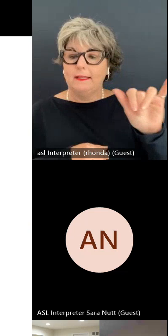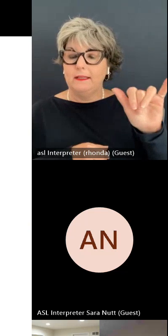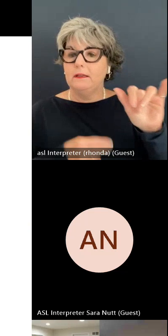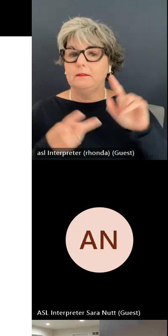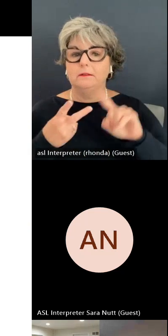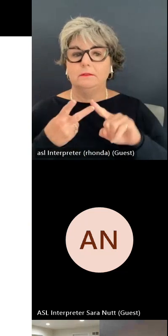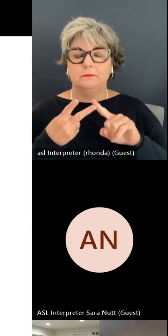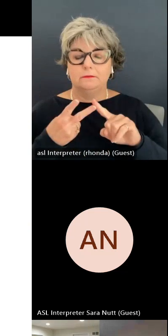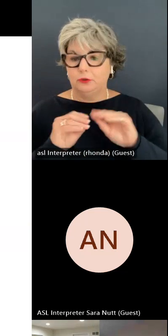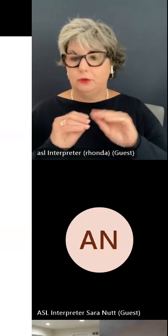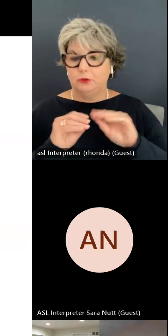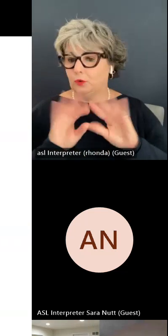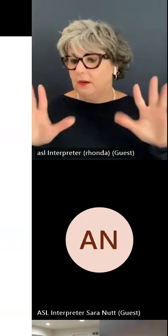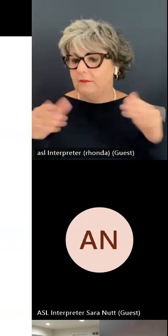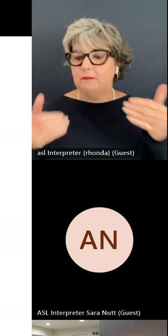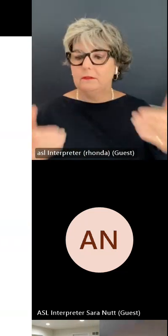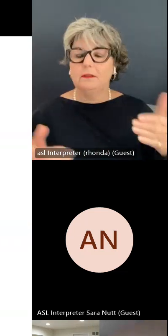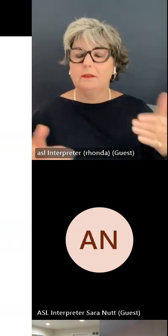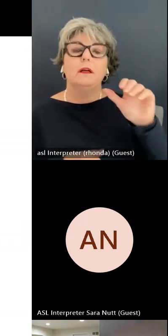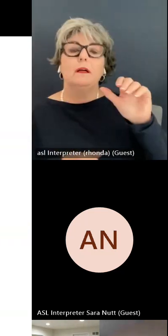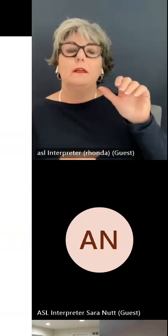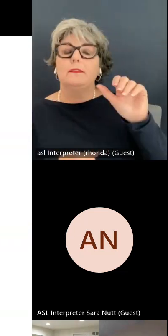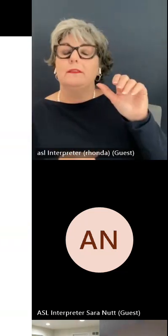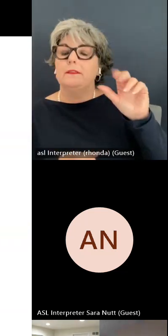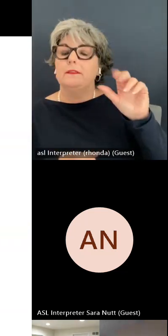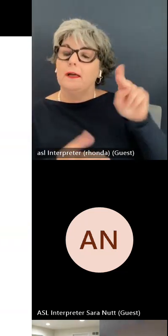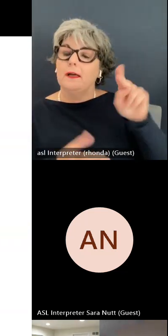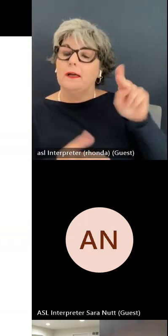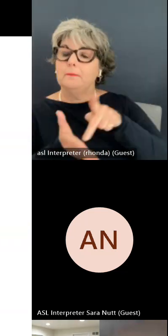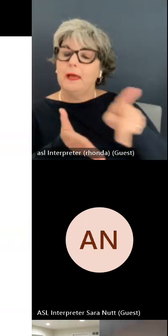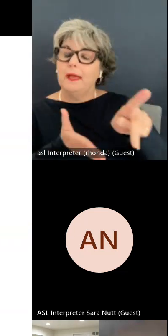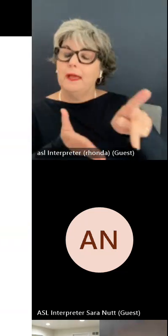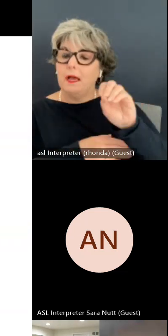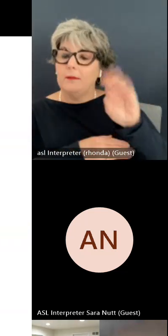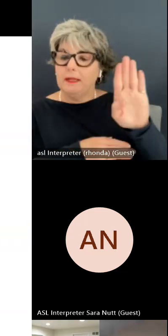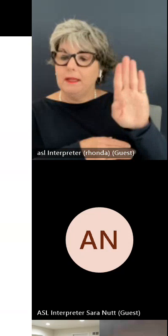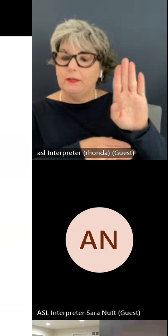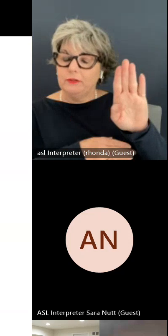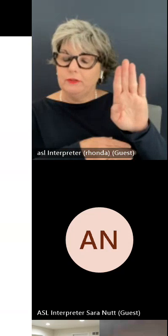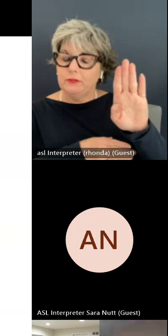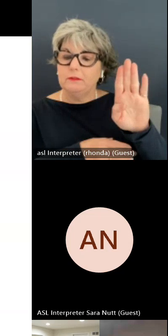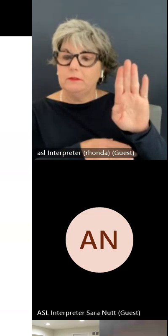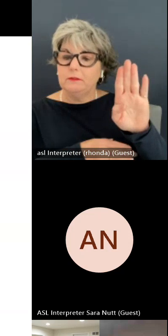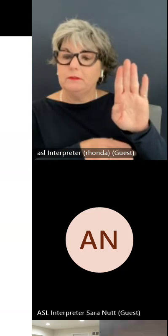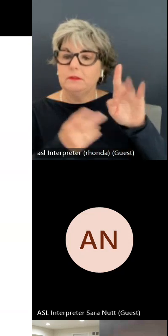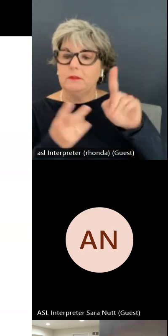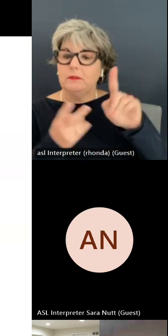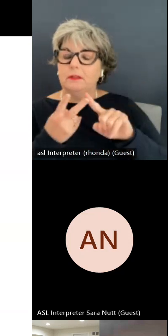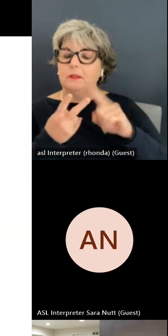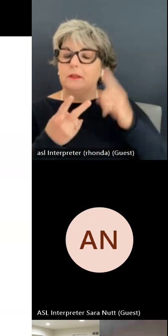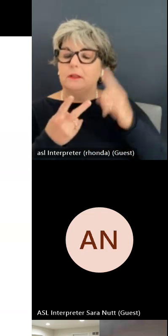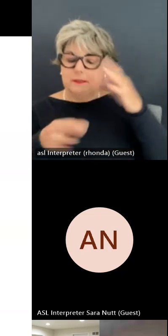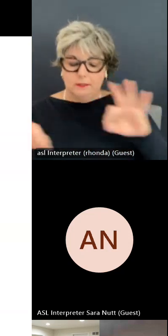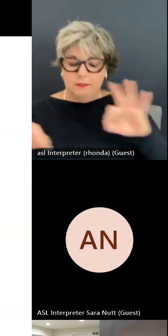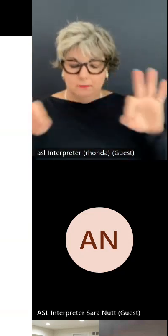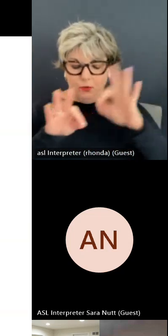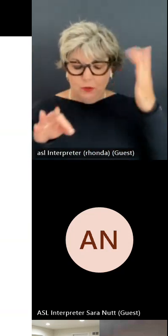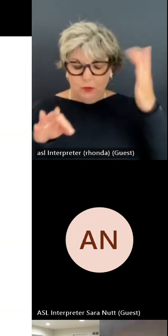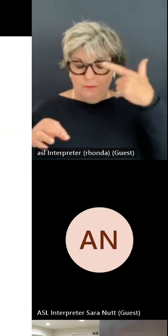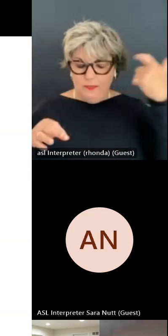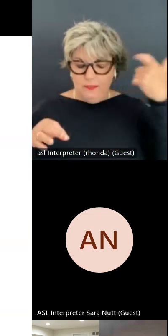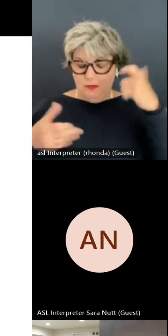clarify. so the unpaid obligations you care about for several reasons.